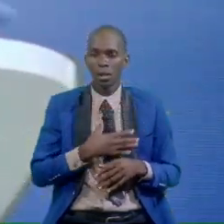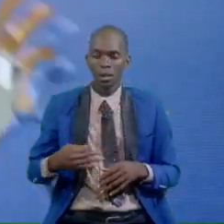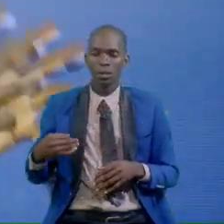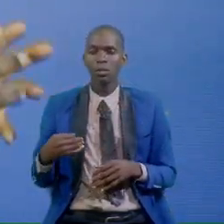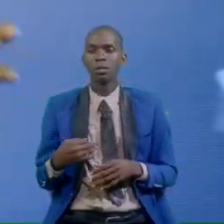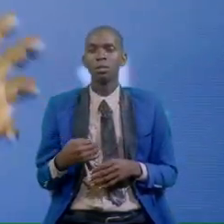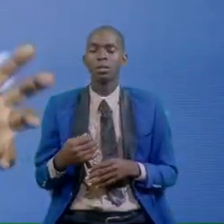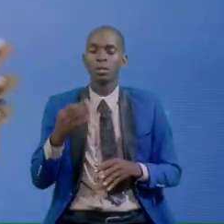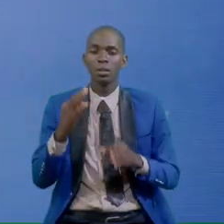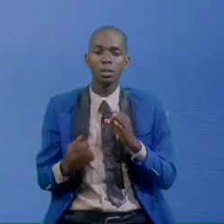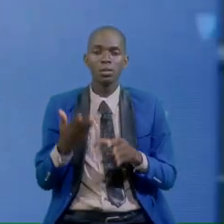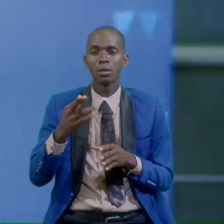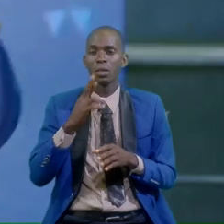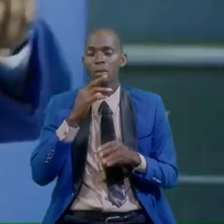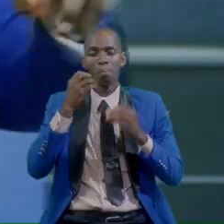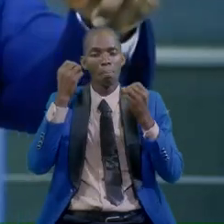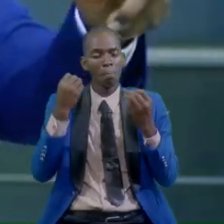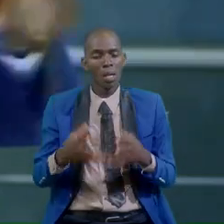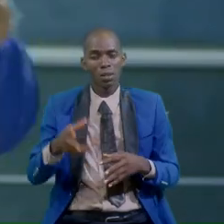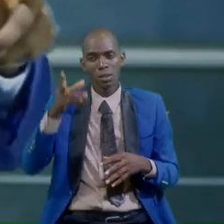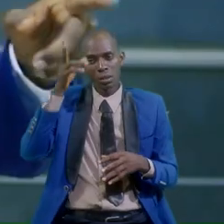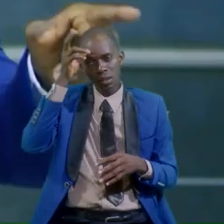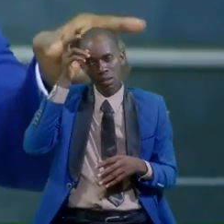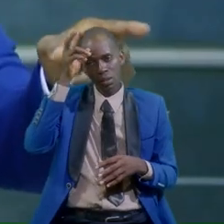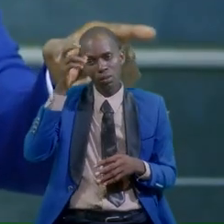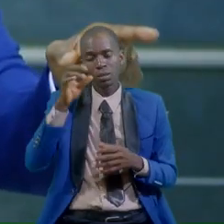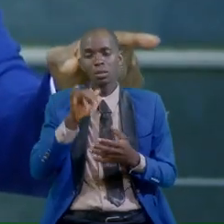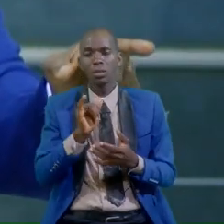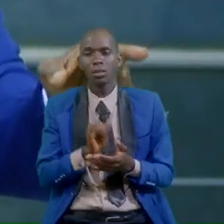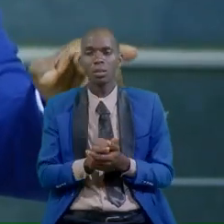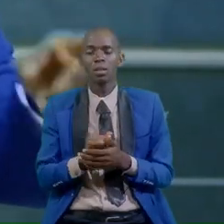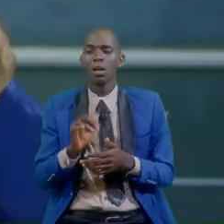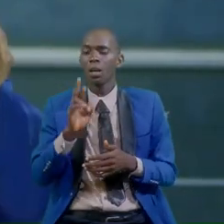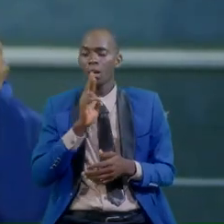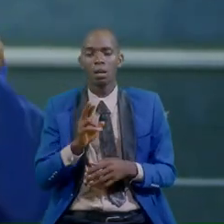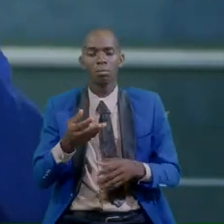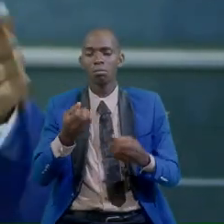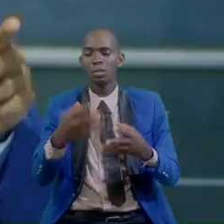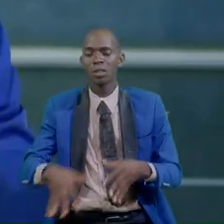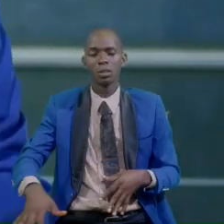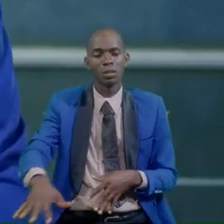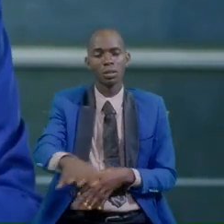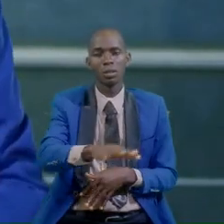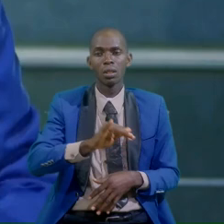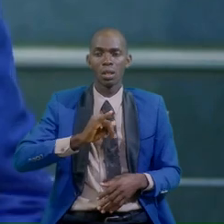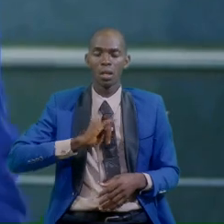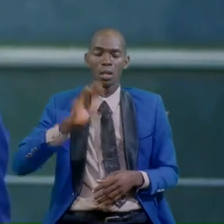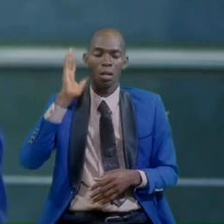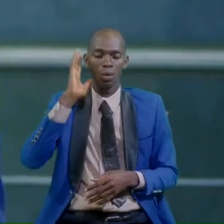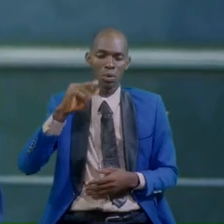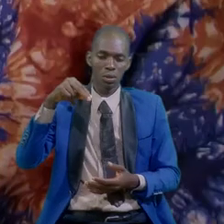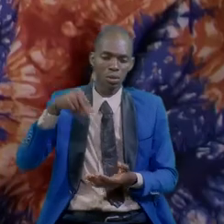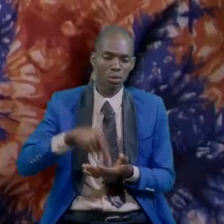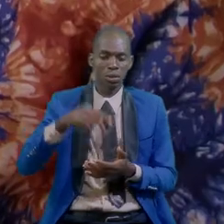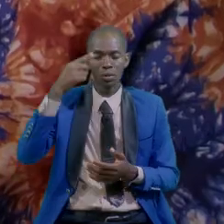many devils or demons as there are tiles on the ground there, I will stand for God."